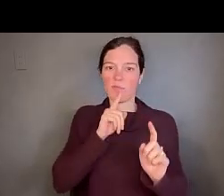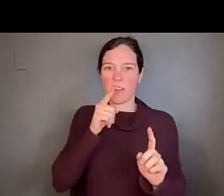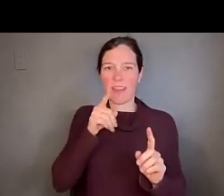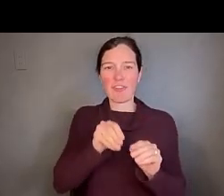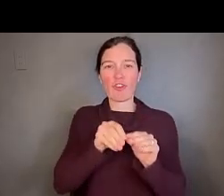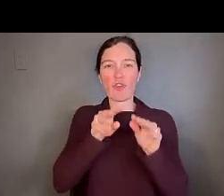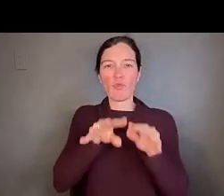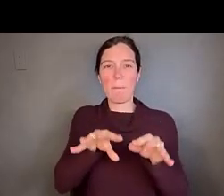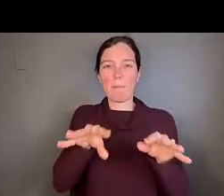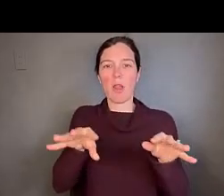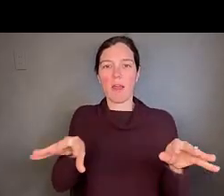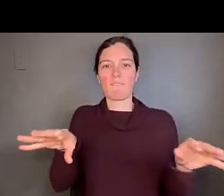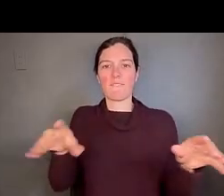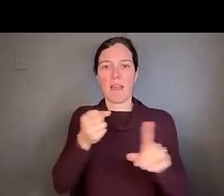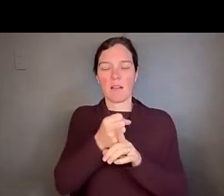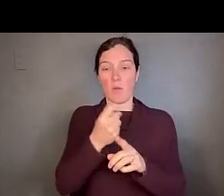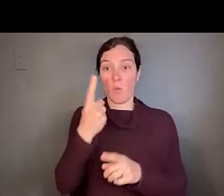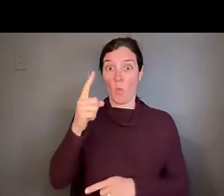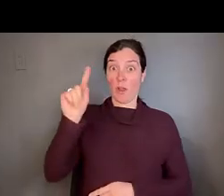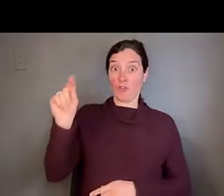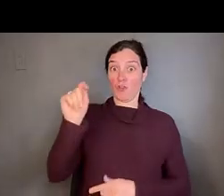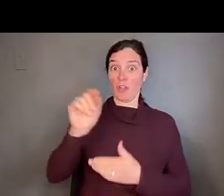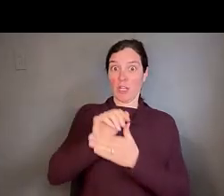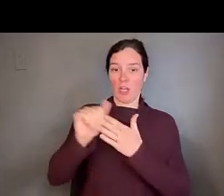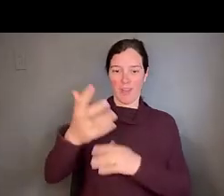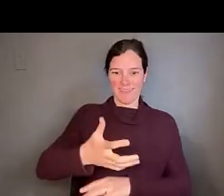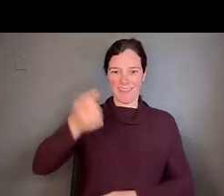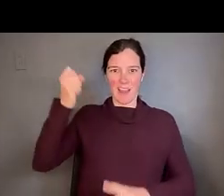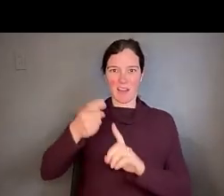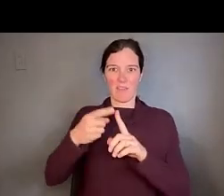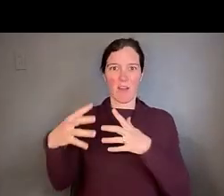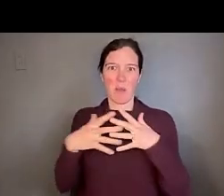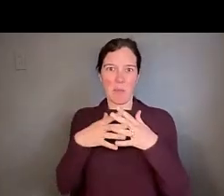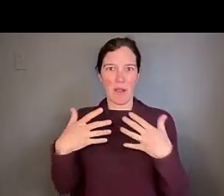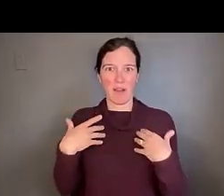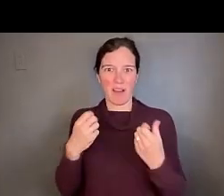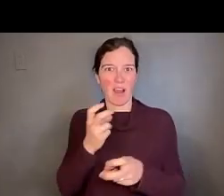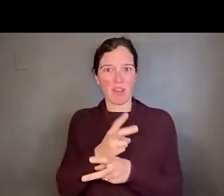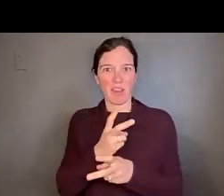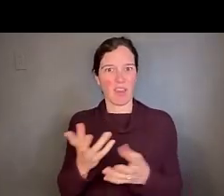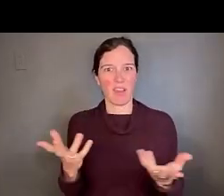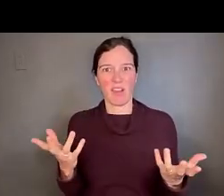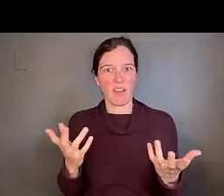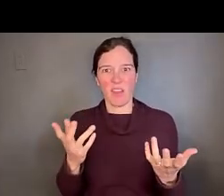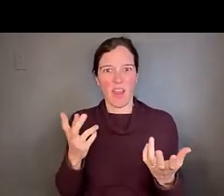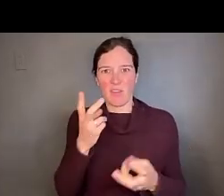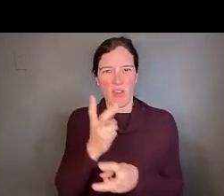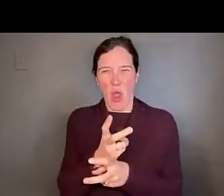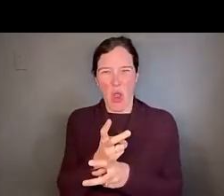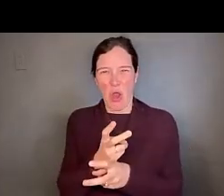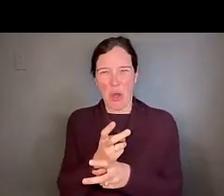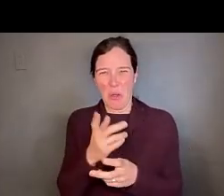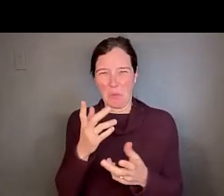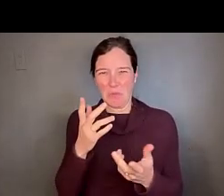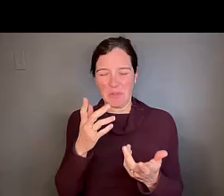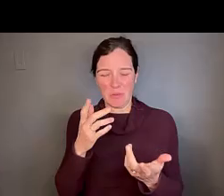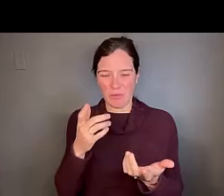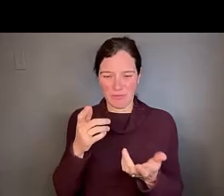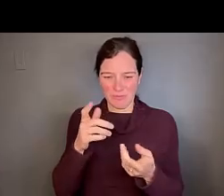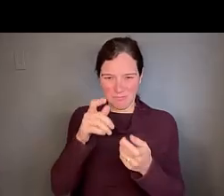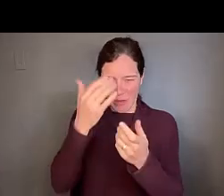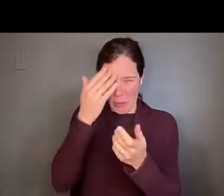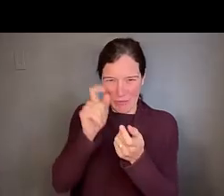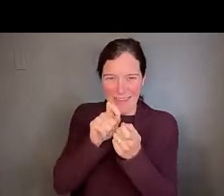ripple effect of taking $1 trillion out of American healthcare. It's hard to quantify.